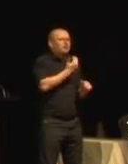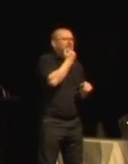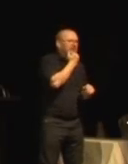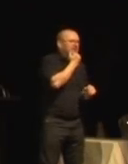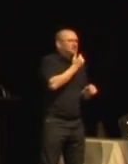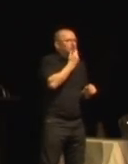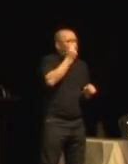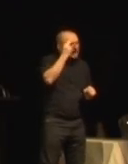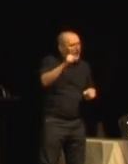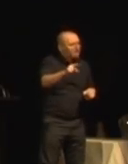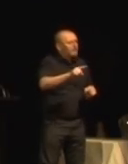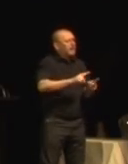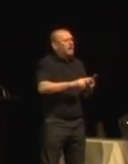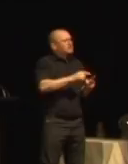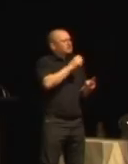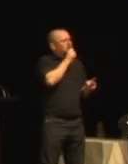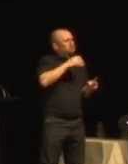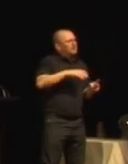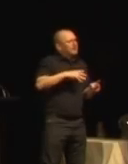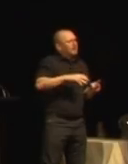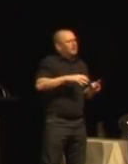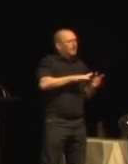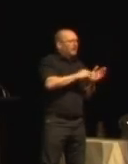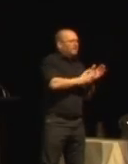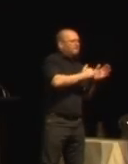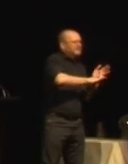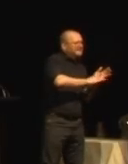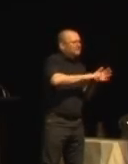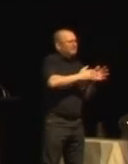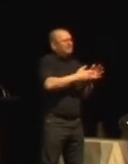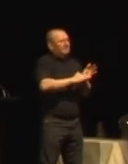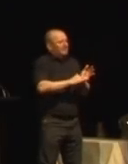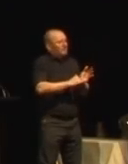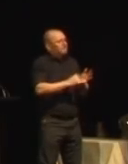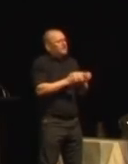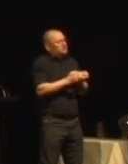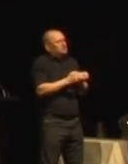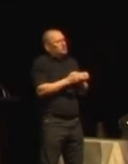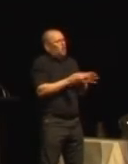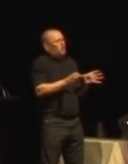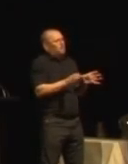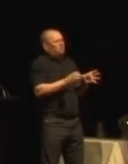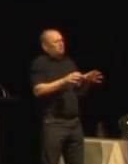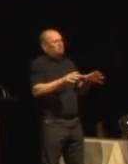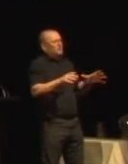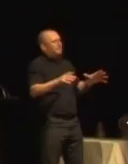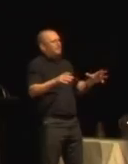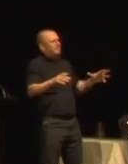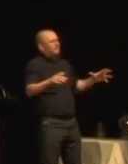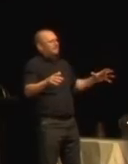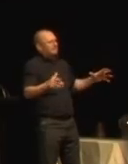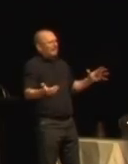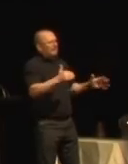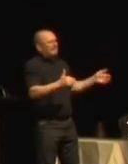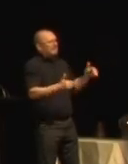gender marker. But there was a lot of scope creep, and it became a more comprehensive document to give context